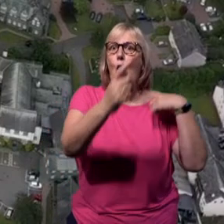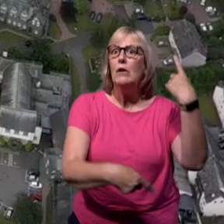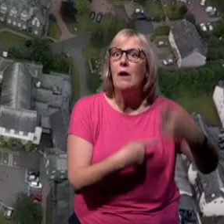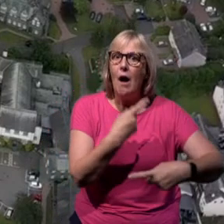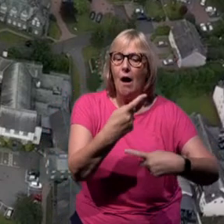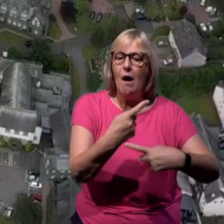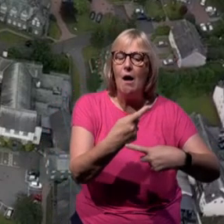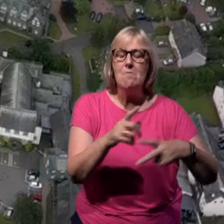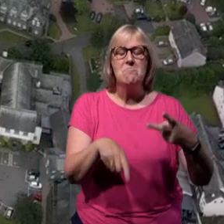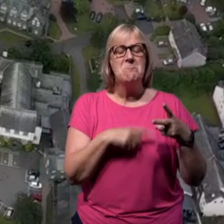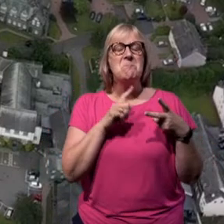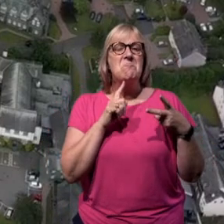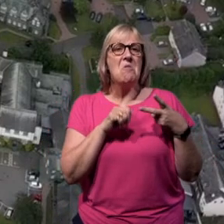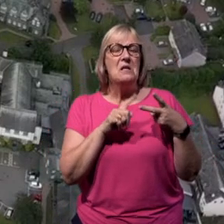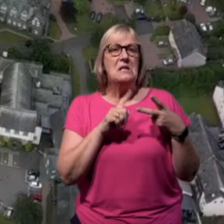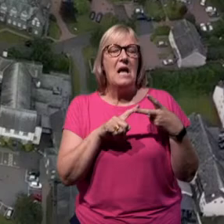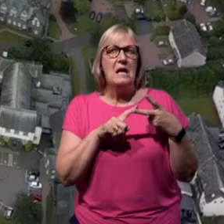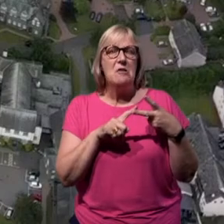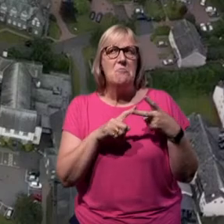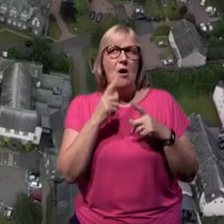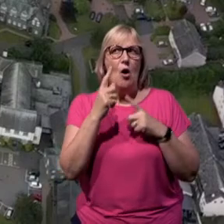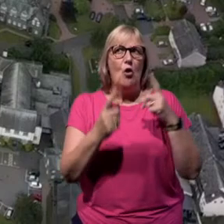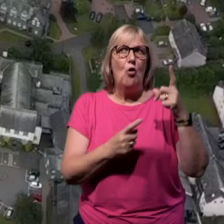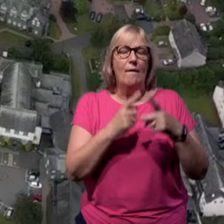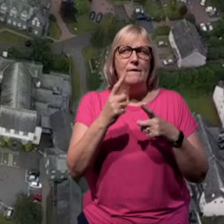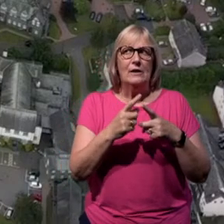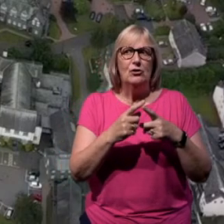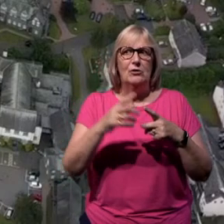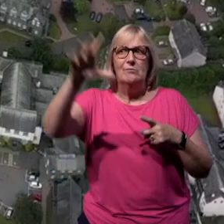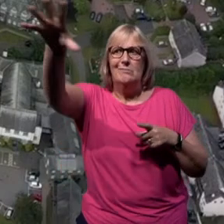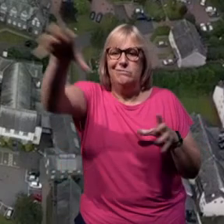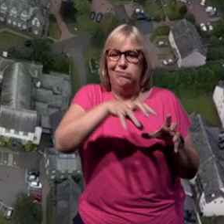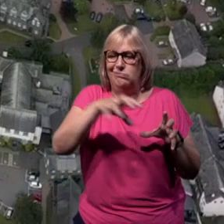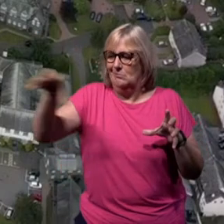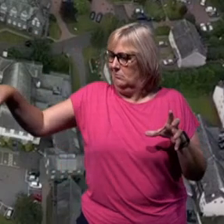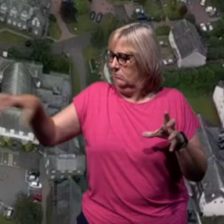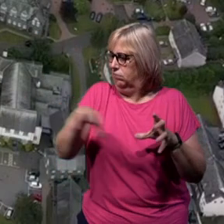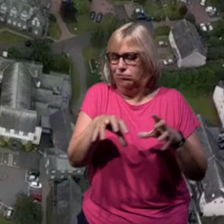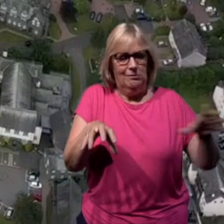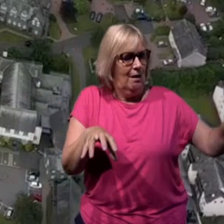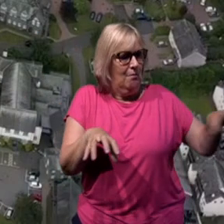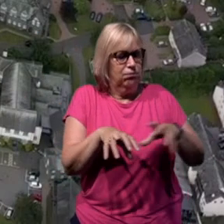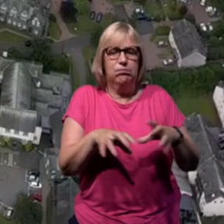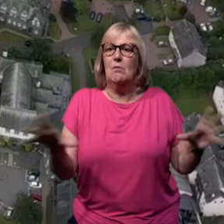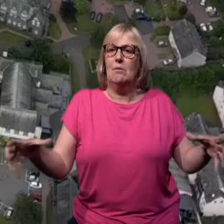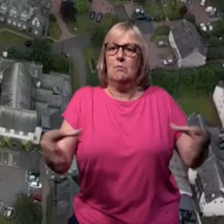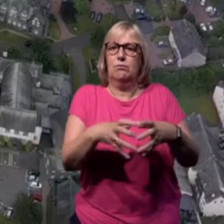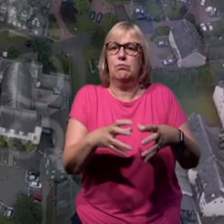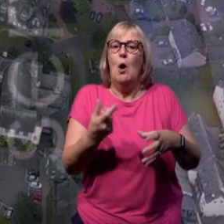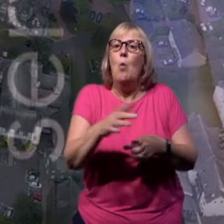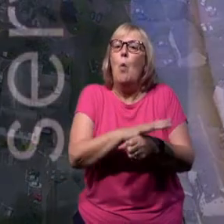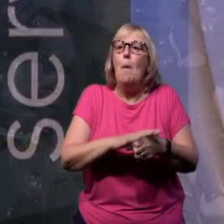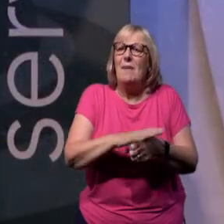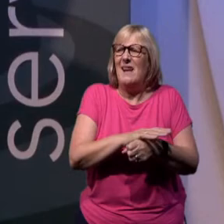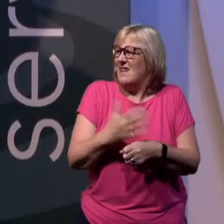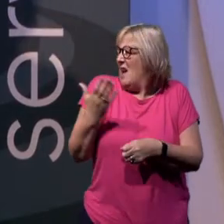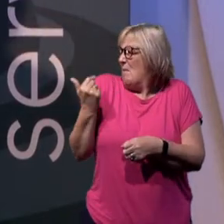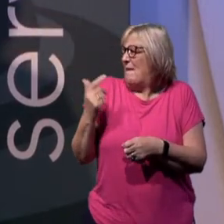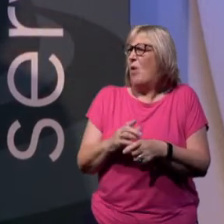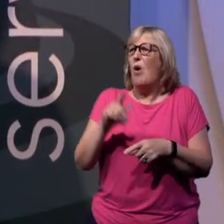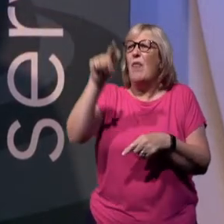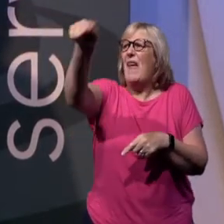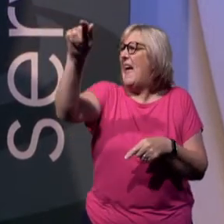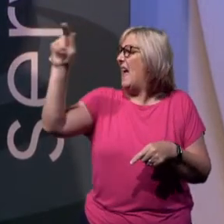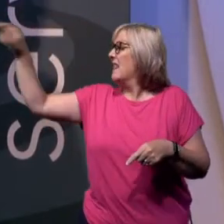secondly, would it be possible to bring the convention together all on one site? At that time, the convention was spread all around the town in